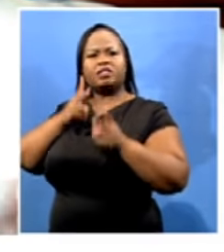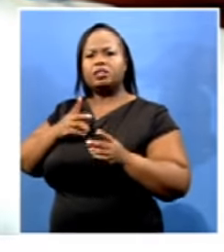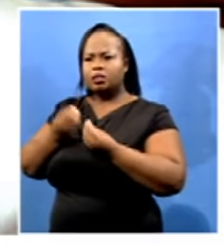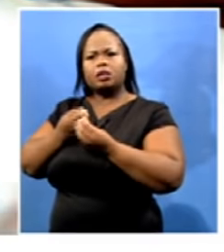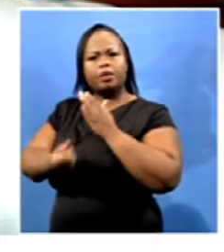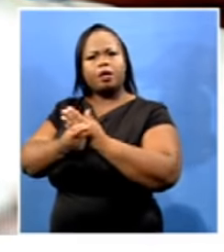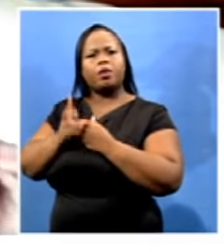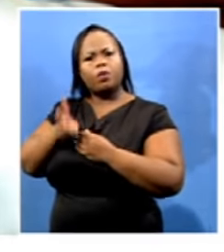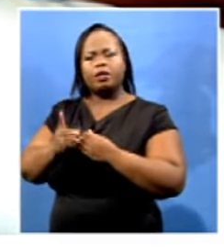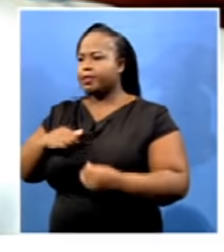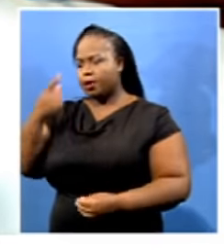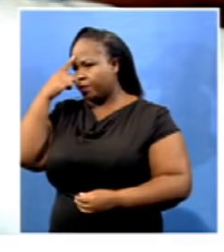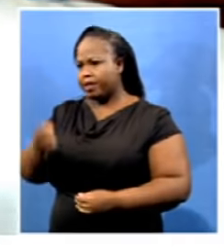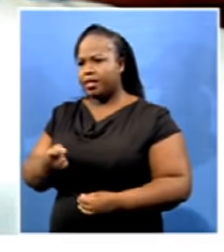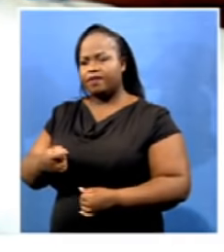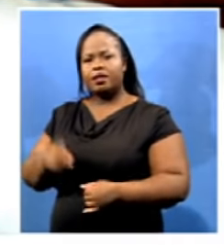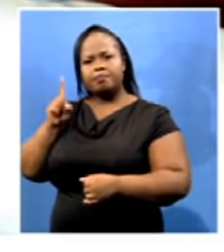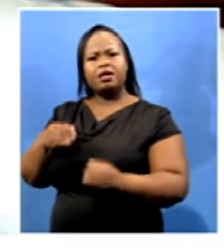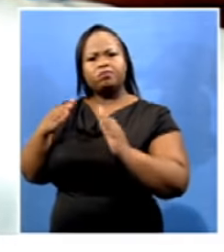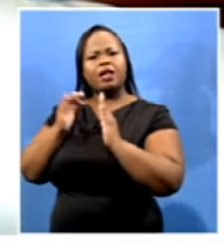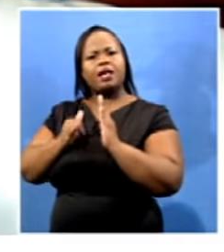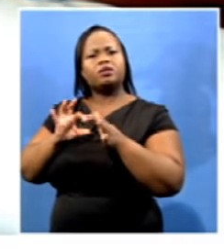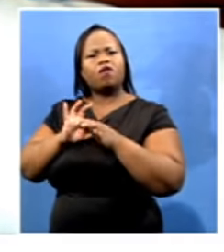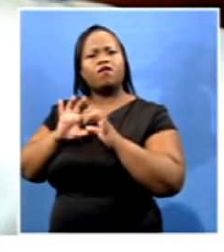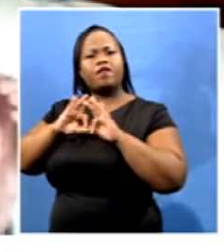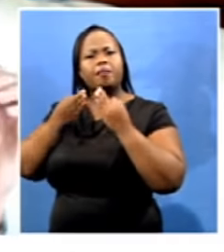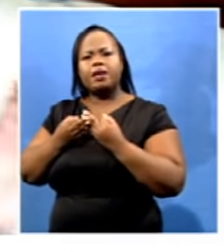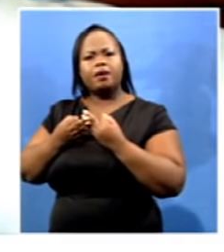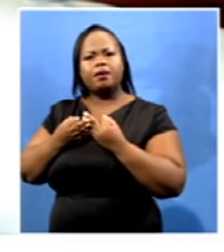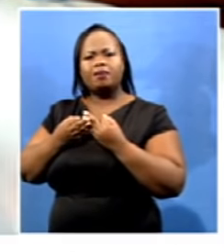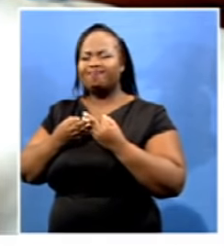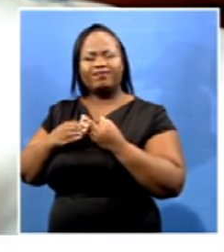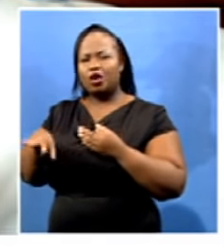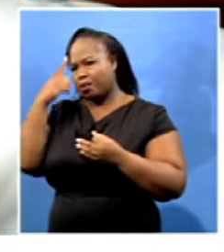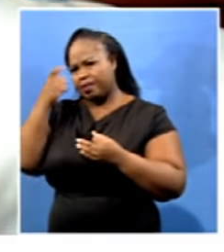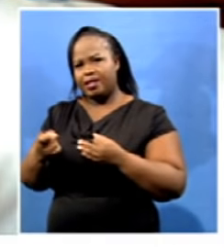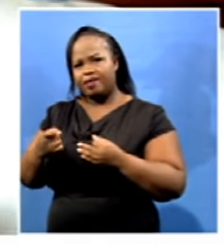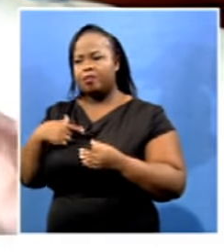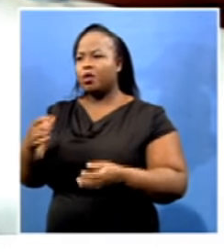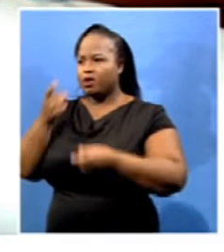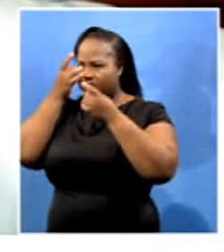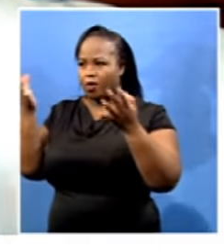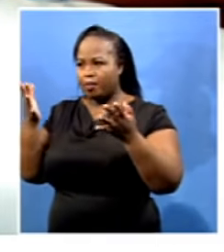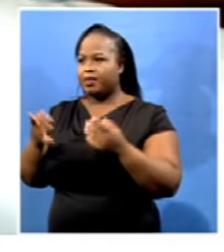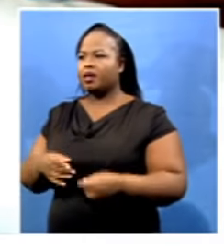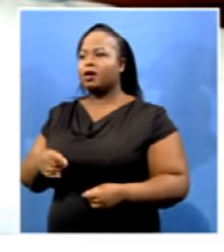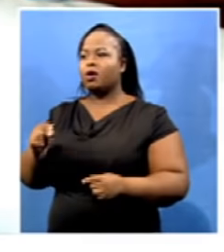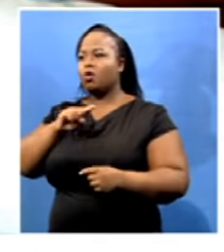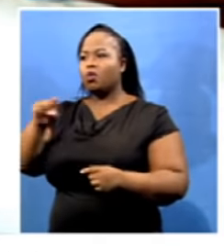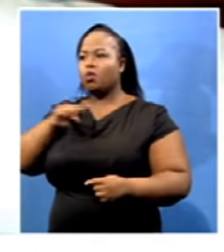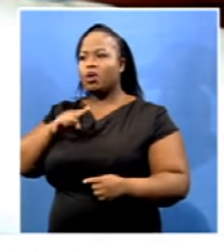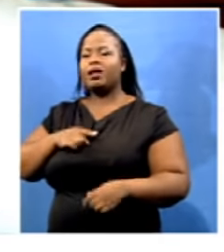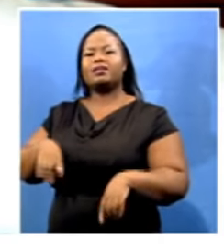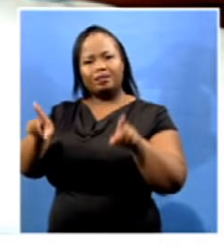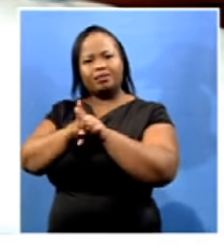happen? I do not believe that he should be at home with his family. They are, and I'm going to put this on air, they are as bad